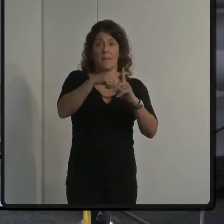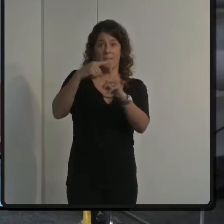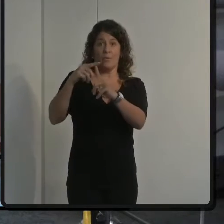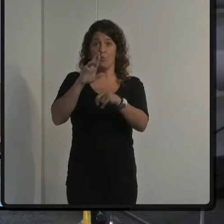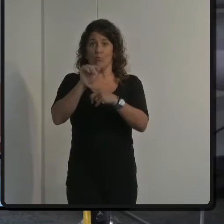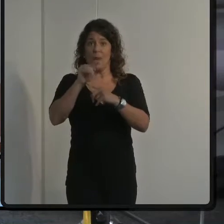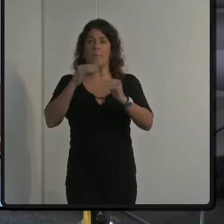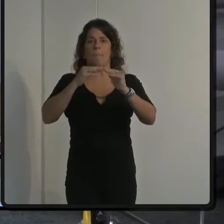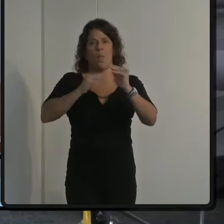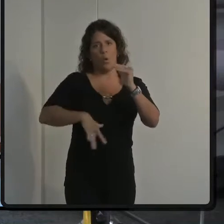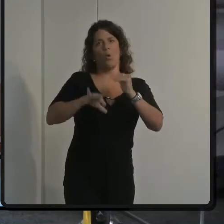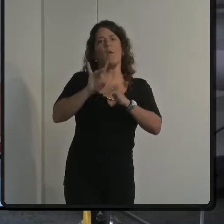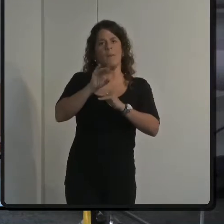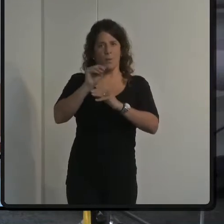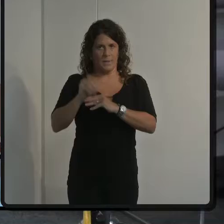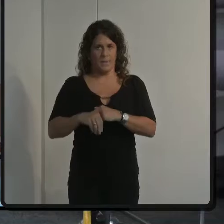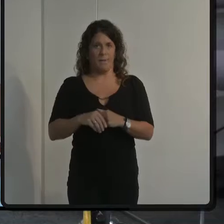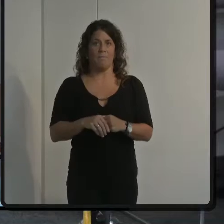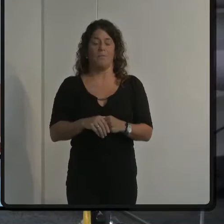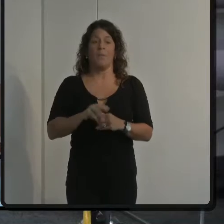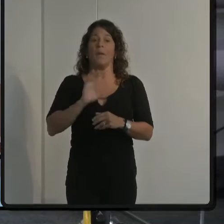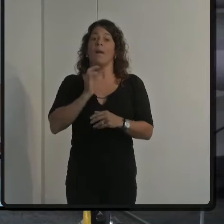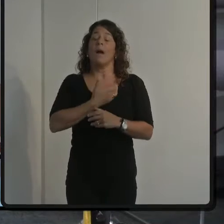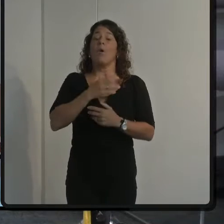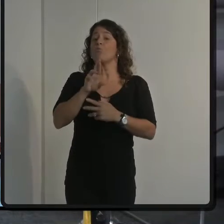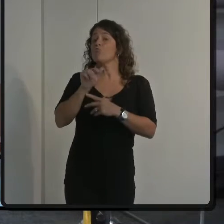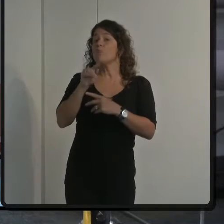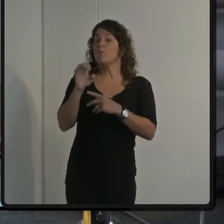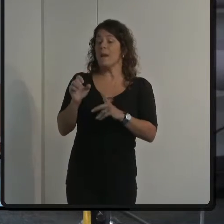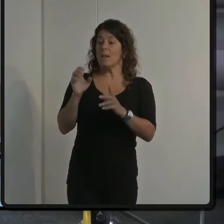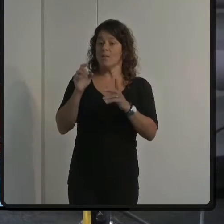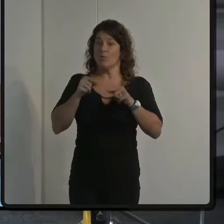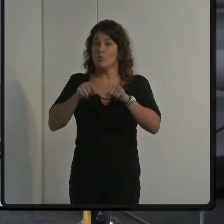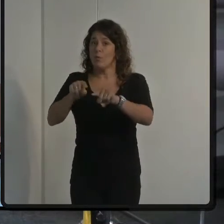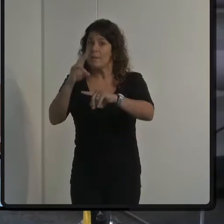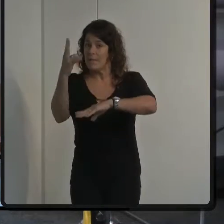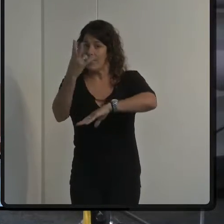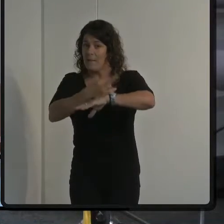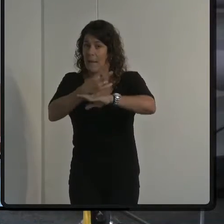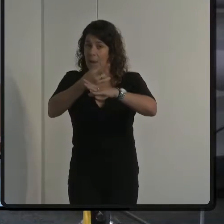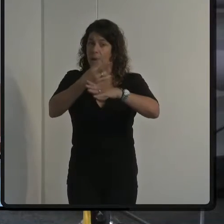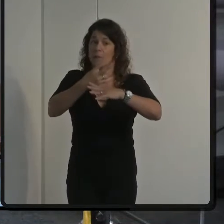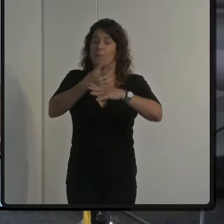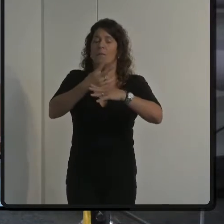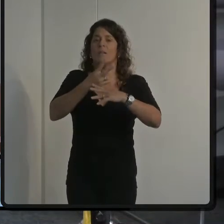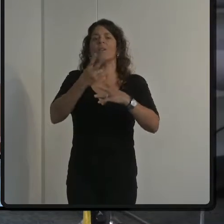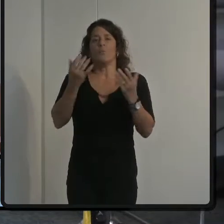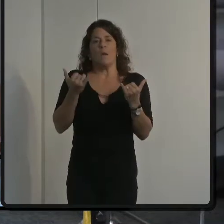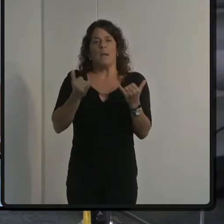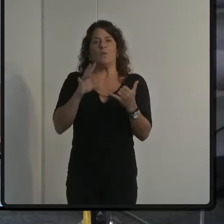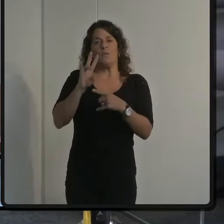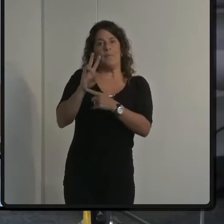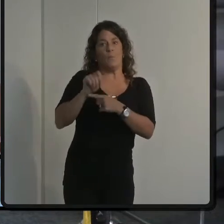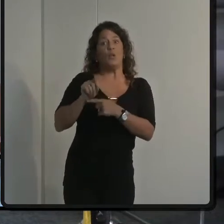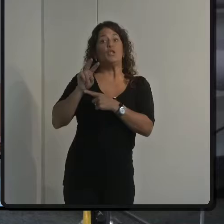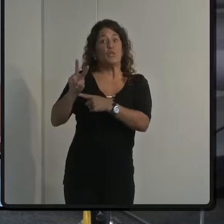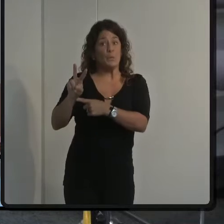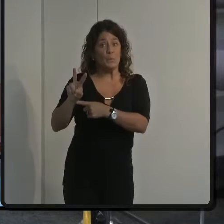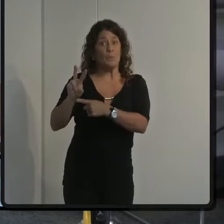8%. Our current case positivity rate over 7-day period stands at